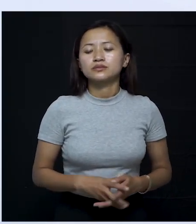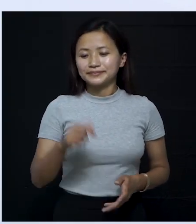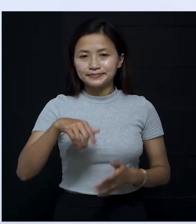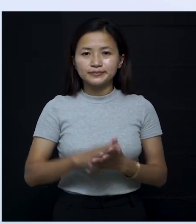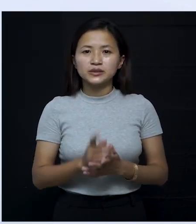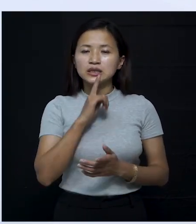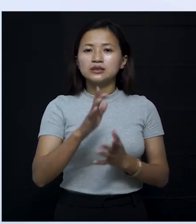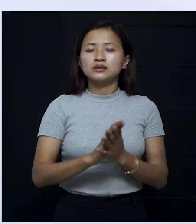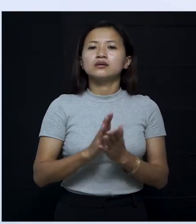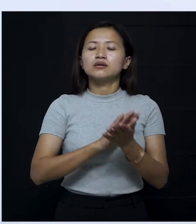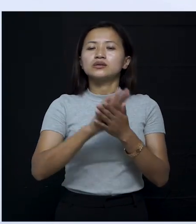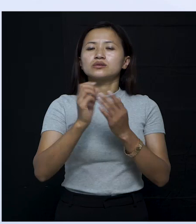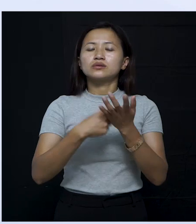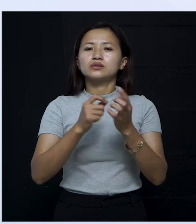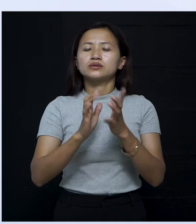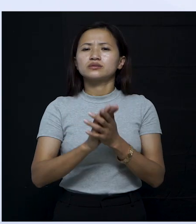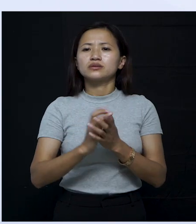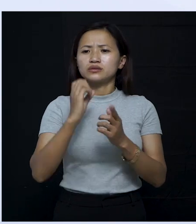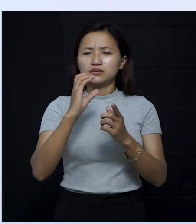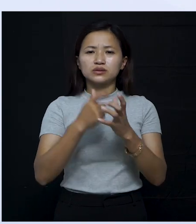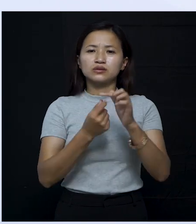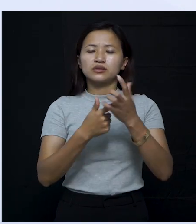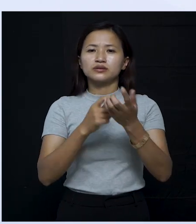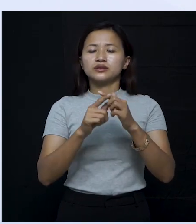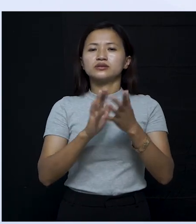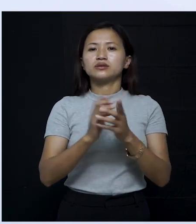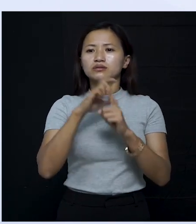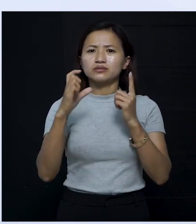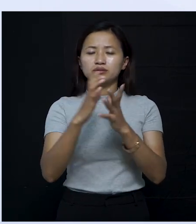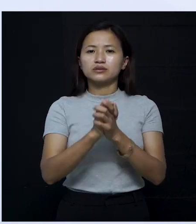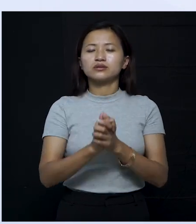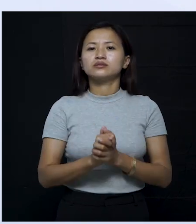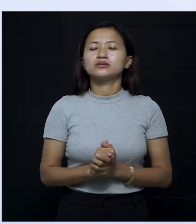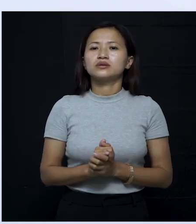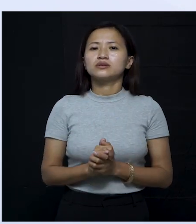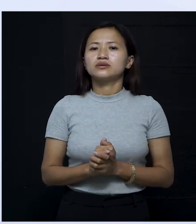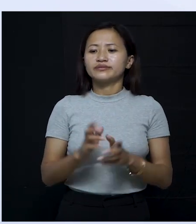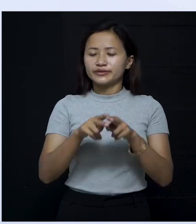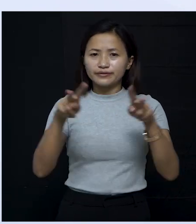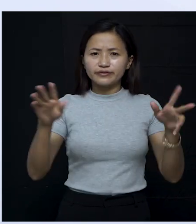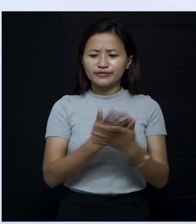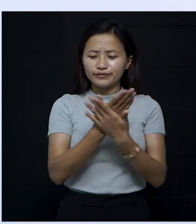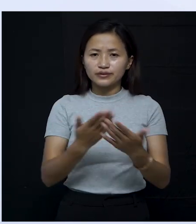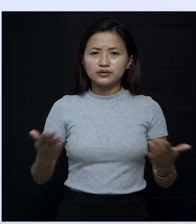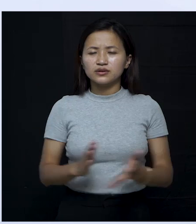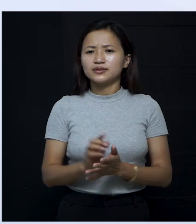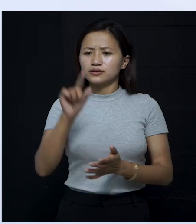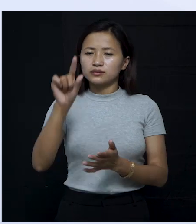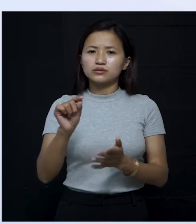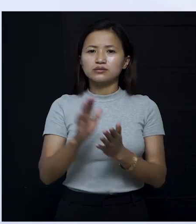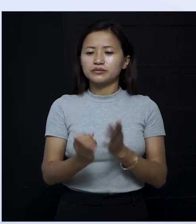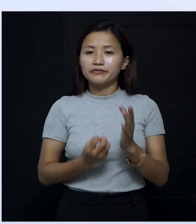Now, when we say horticulture, okay? Horticulture, it may mean different things, not just to do